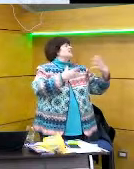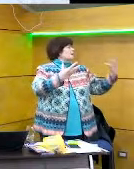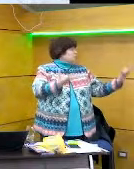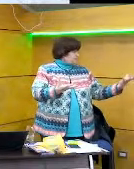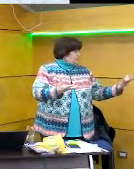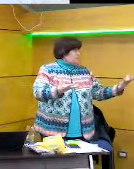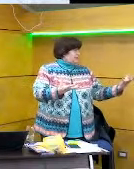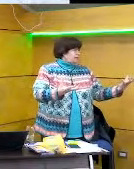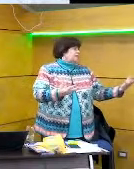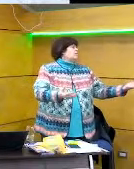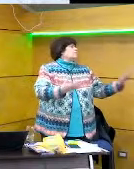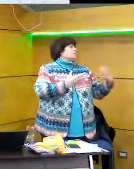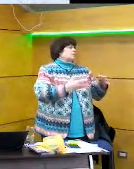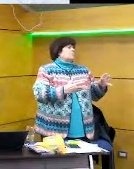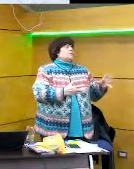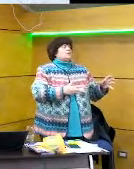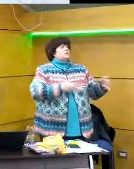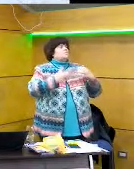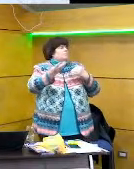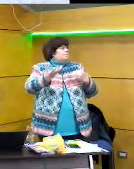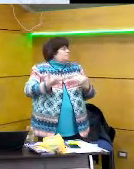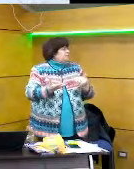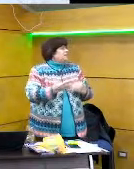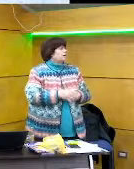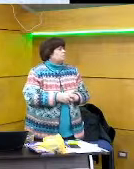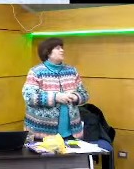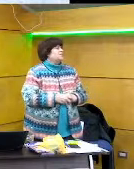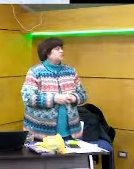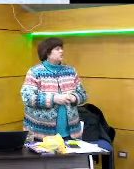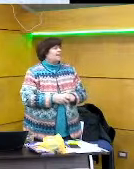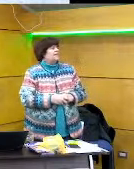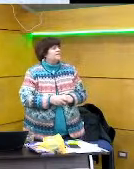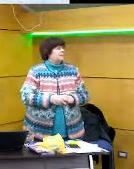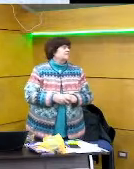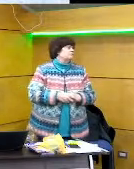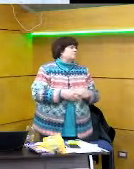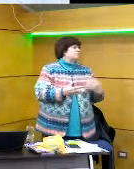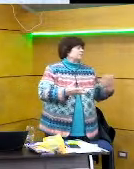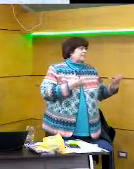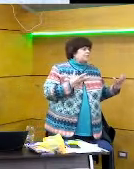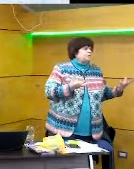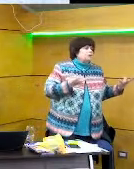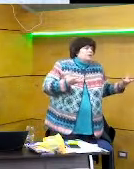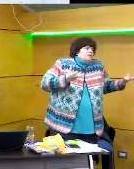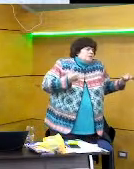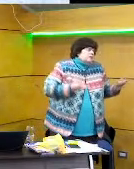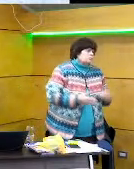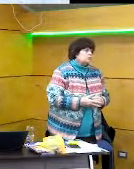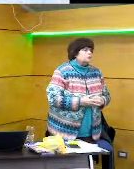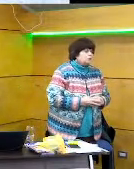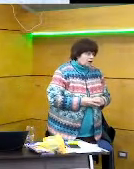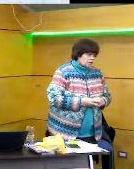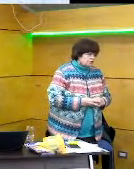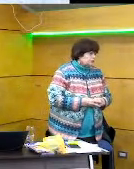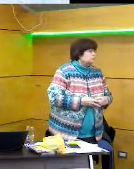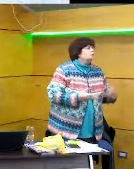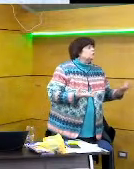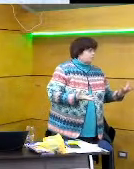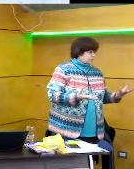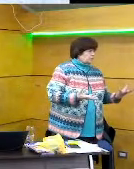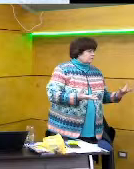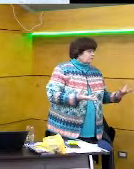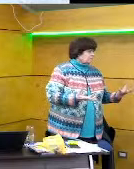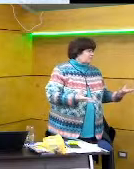going to stop somebody from being a potential candidate because you feel like you were too harsh or